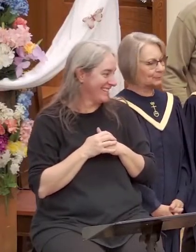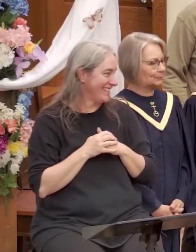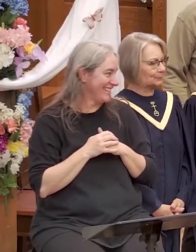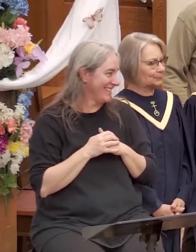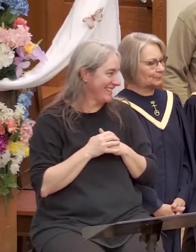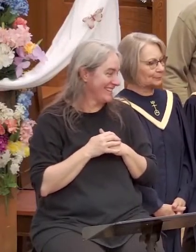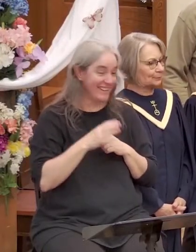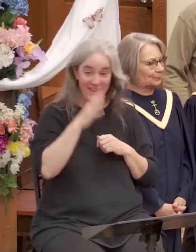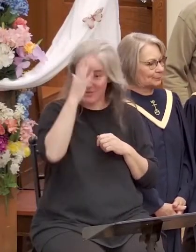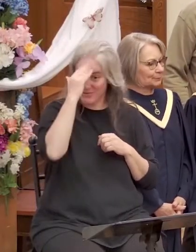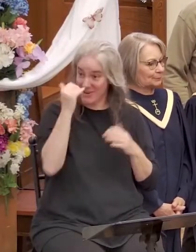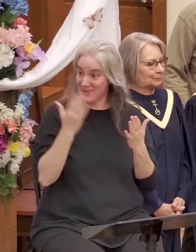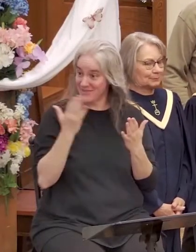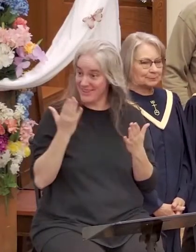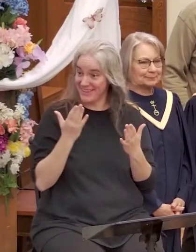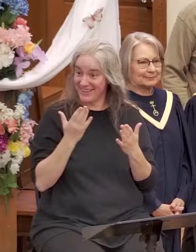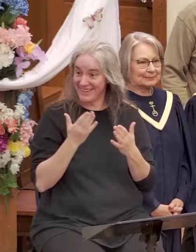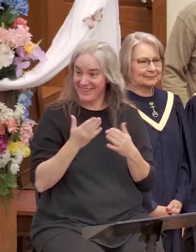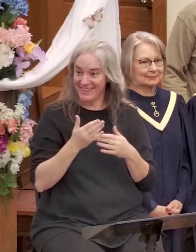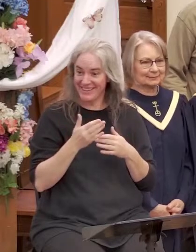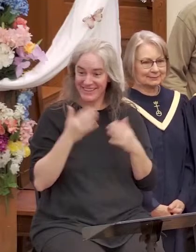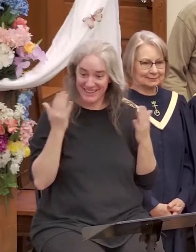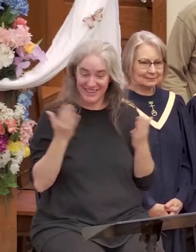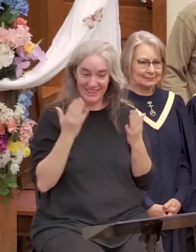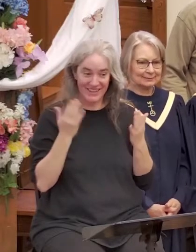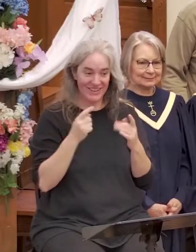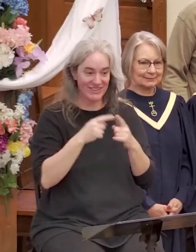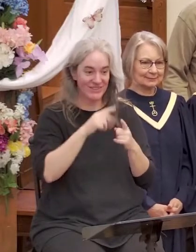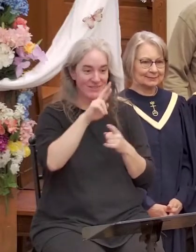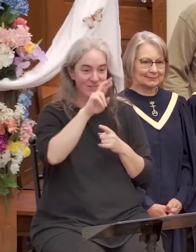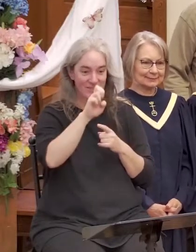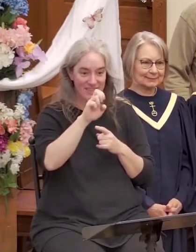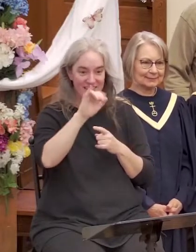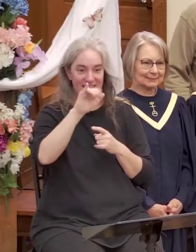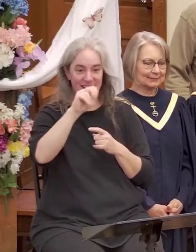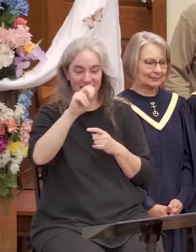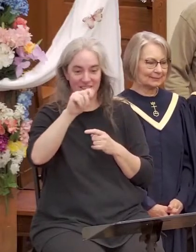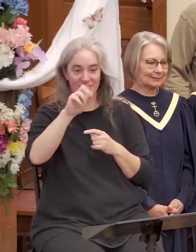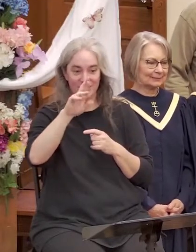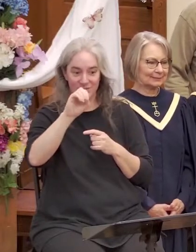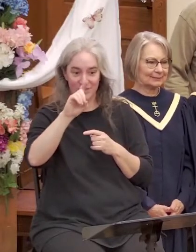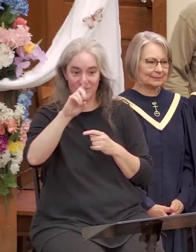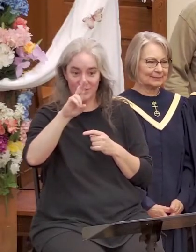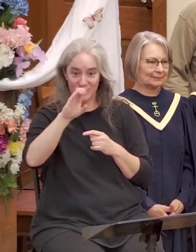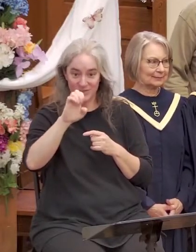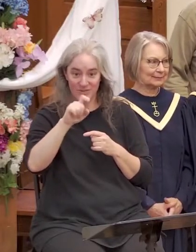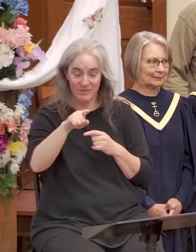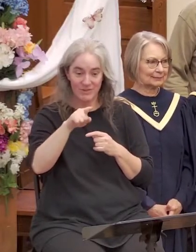And why are we here? We are here to reintroduce you to your